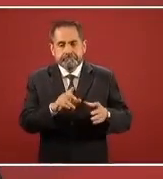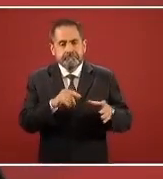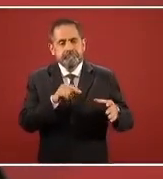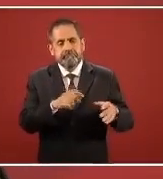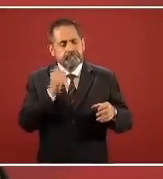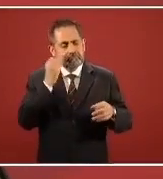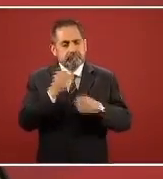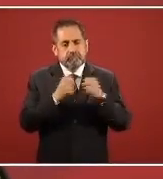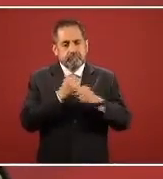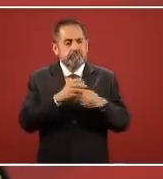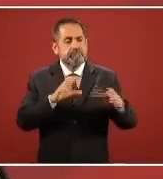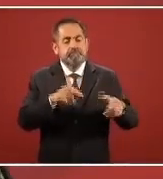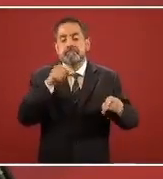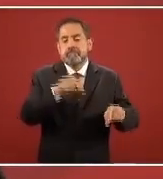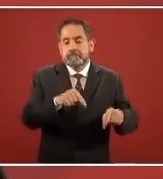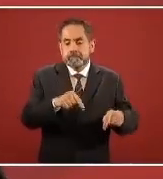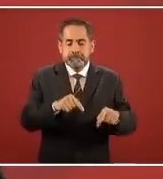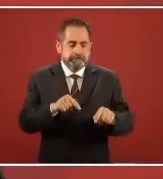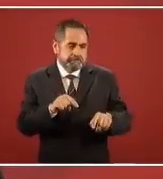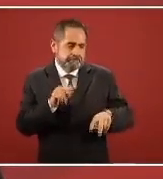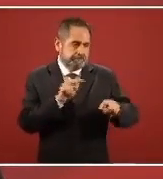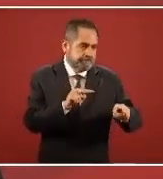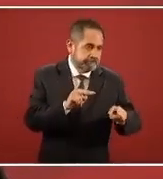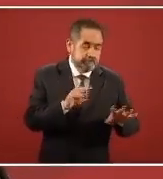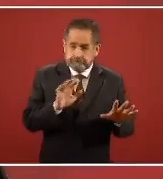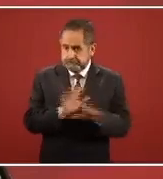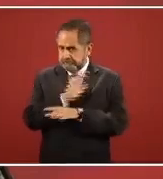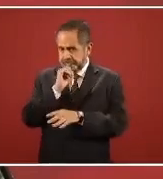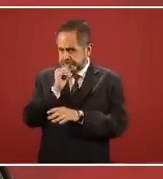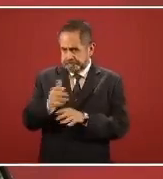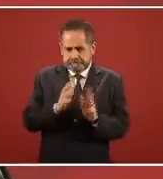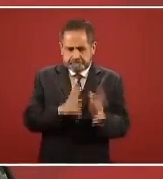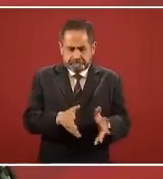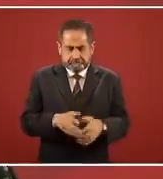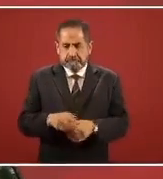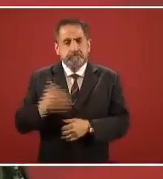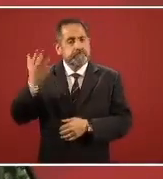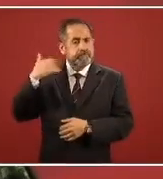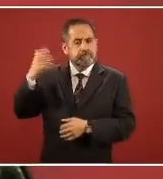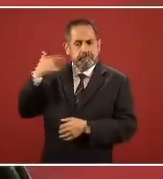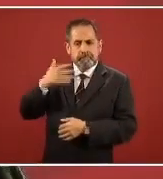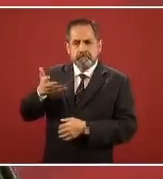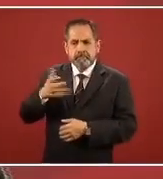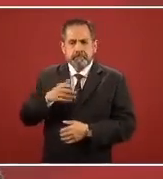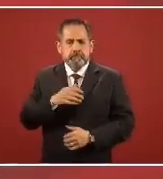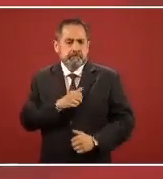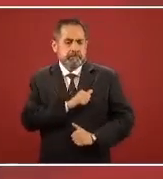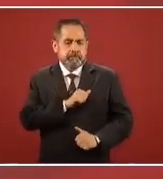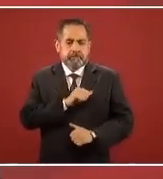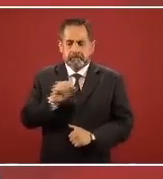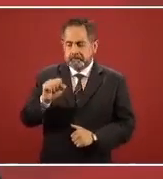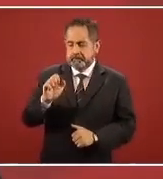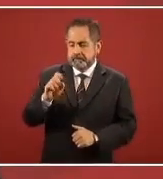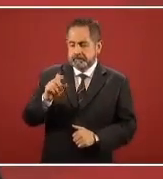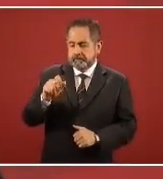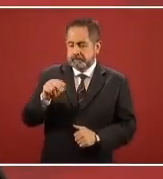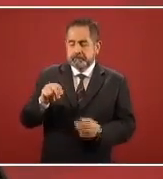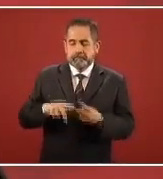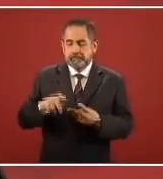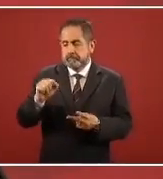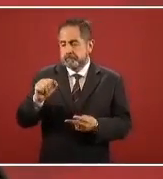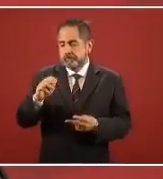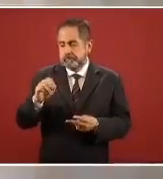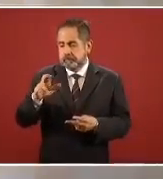ahí, no modificamos el despliegue que tenía la Sedena o la SEMAR en esos